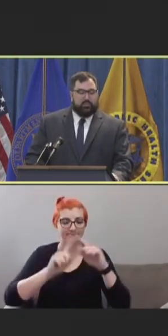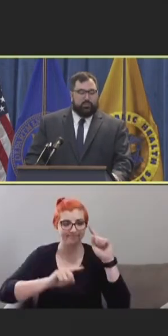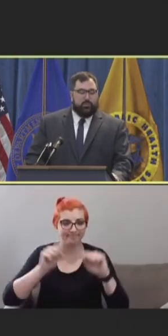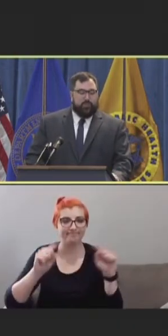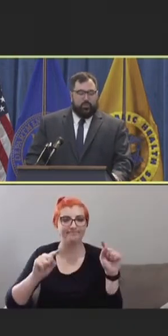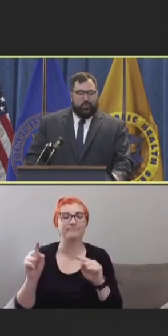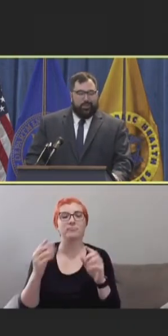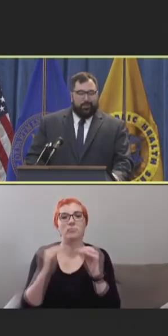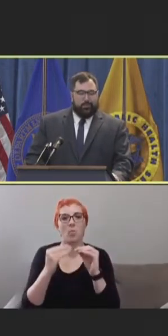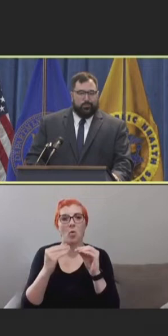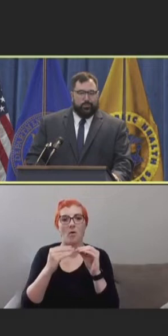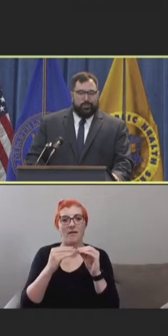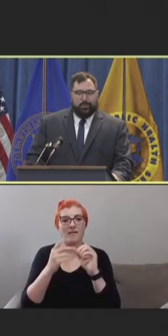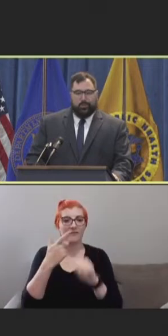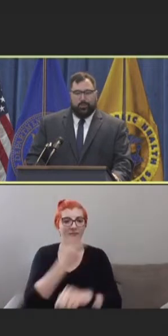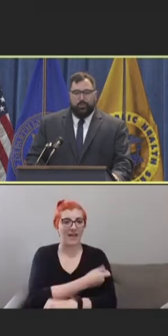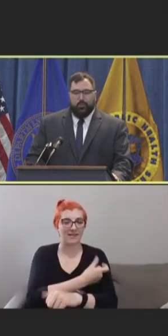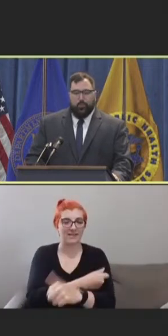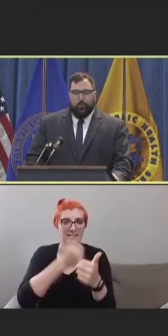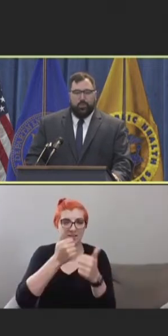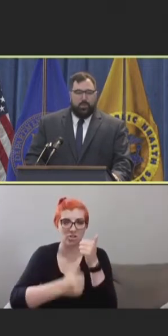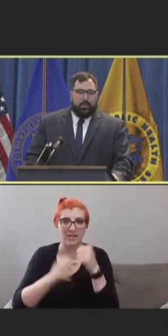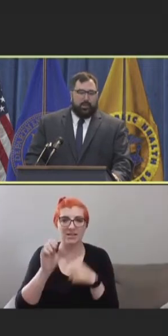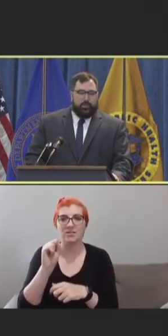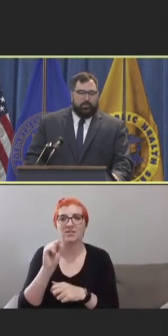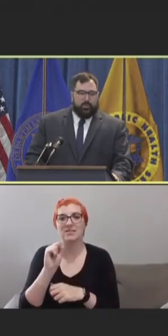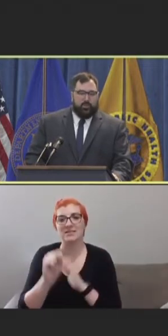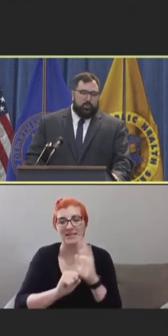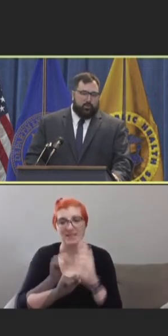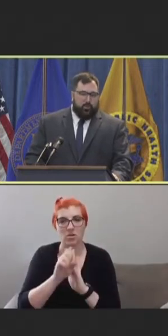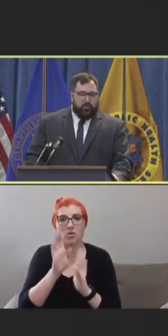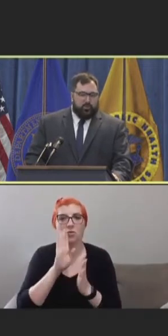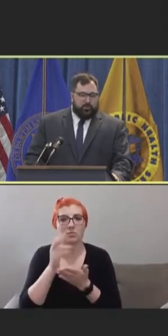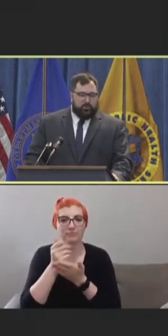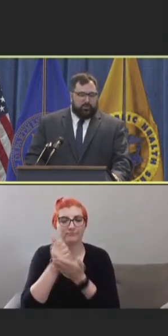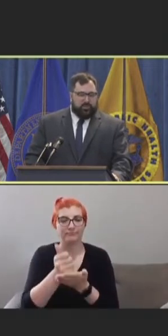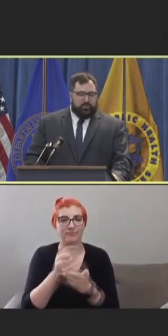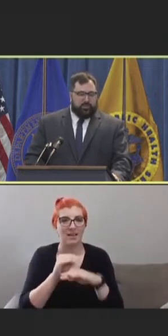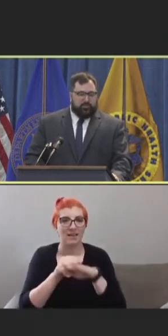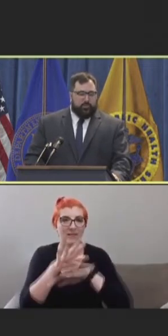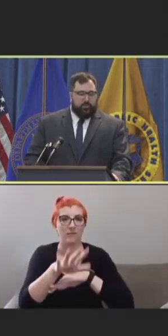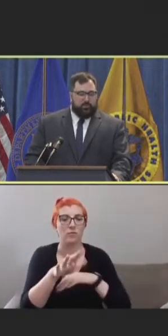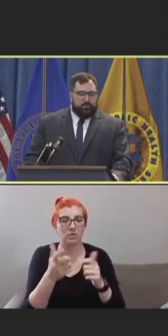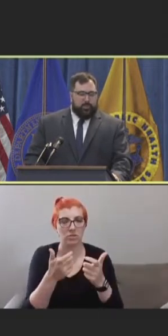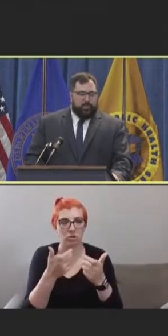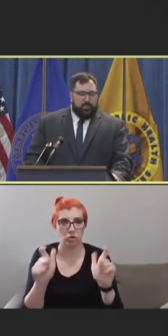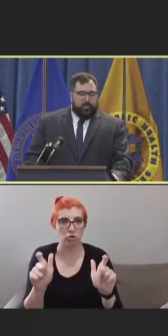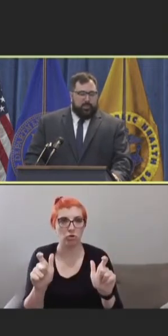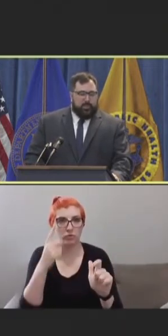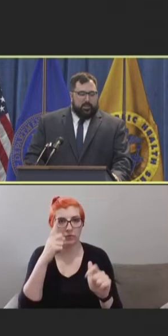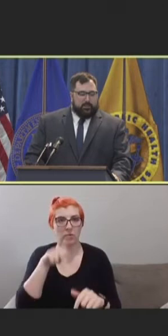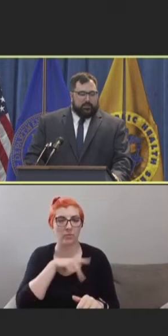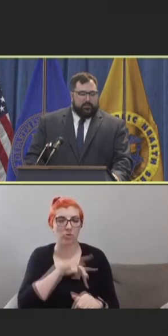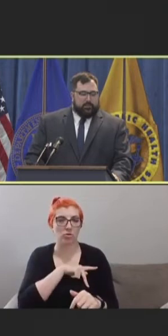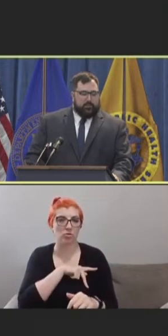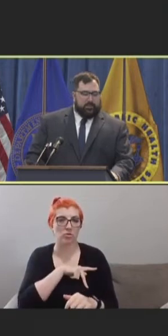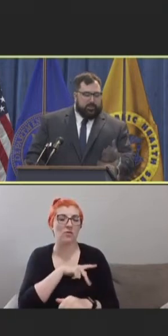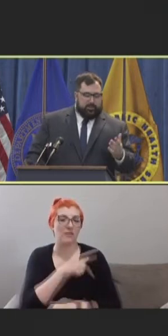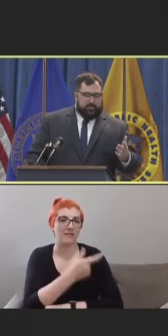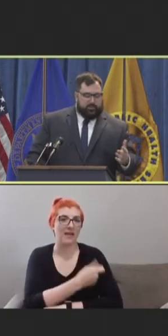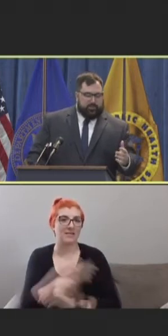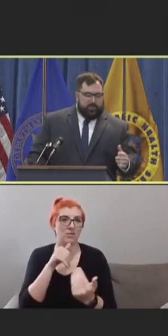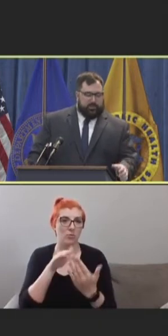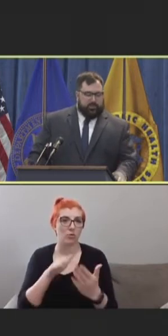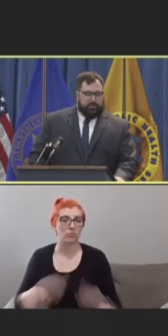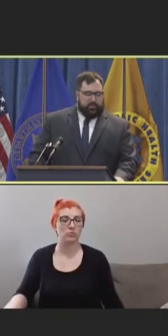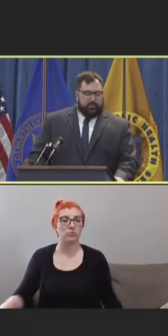and so they will have a big role, I think, going forward with this personalized vaccine approach. And again, as